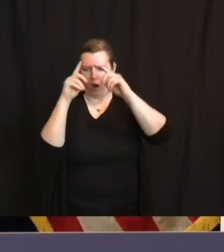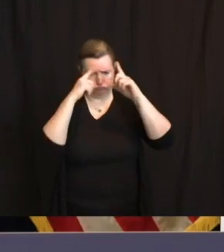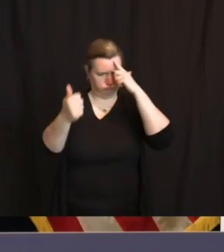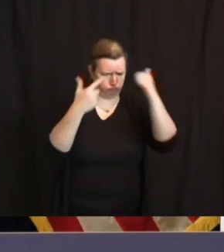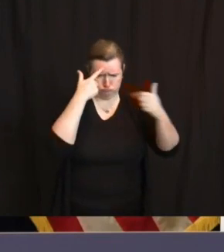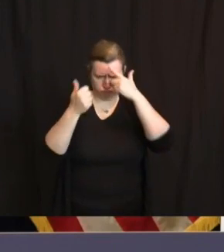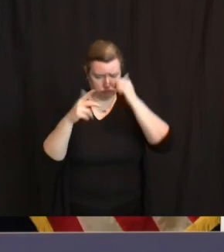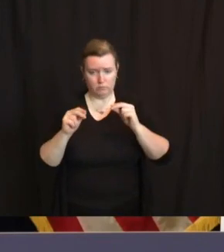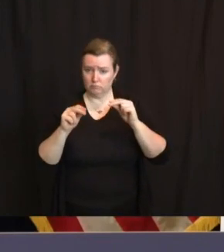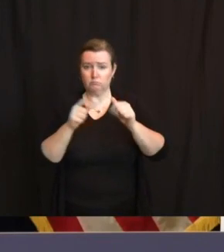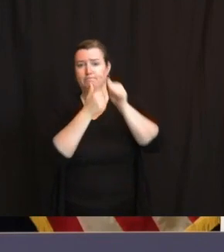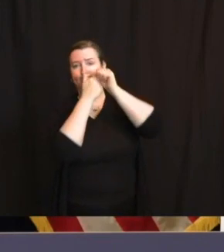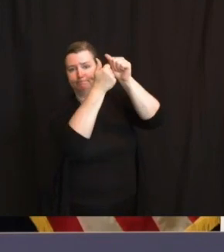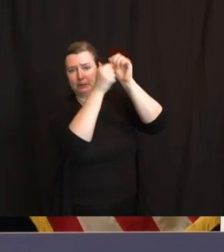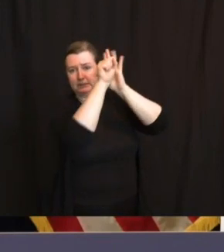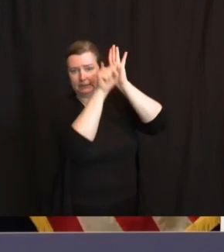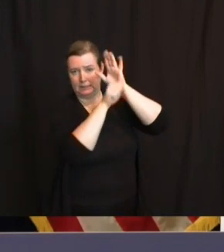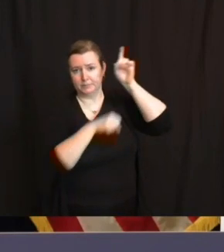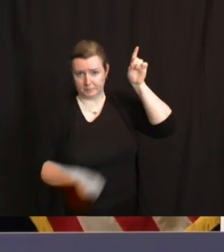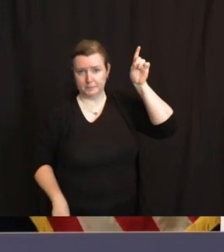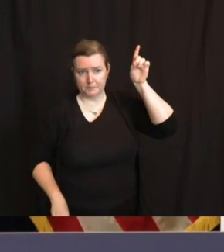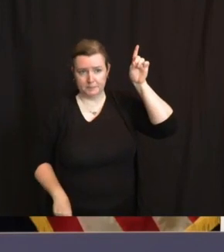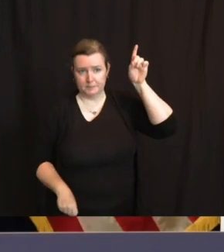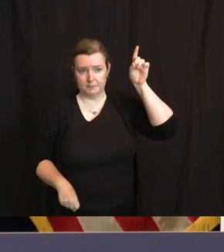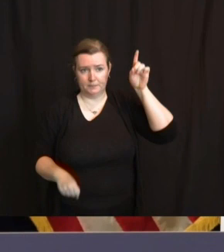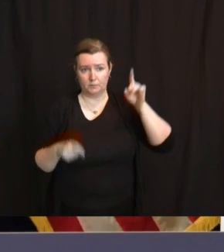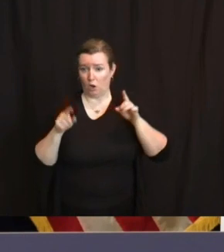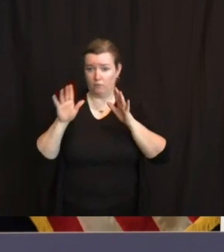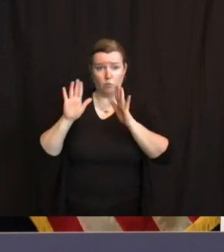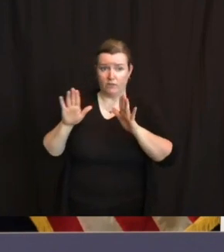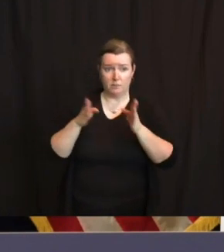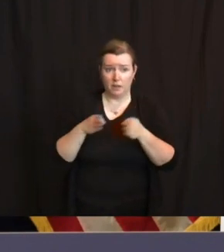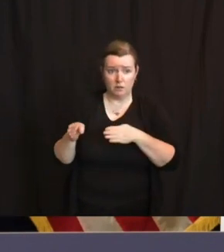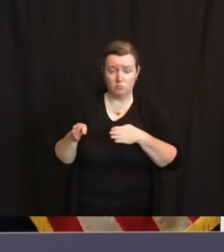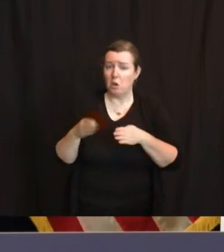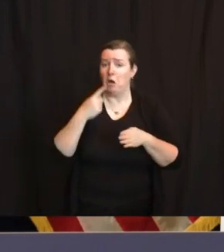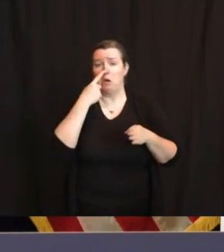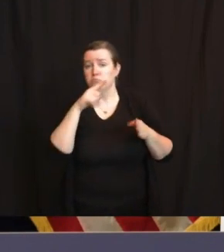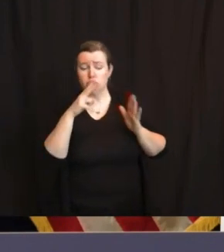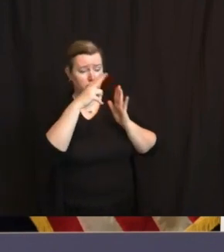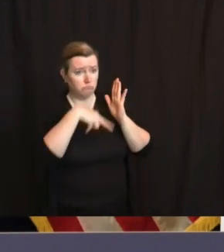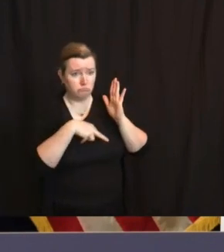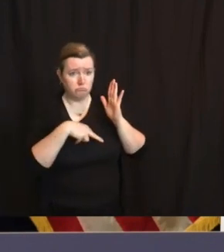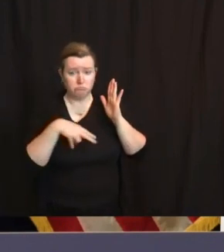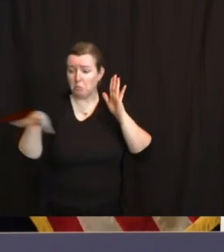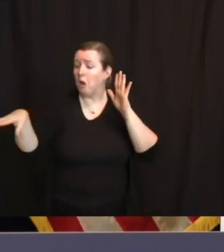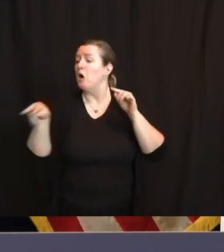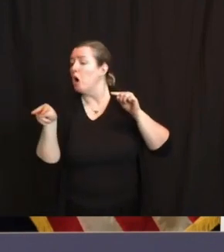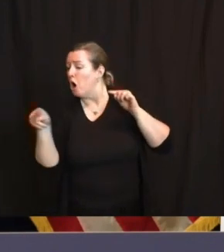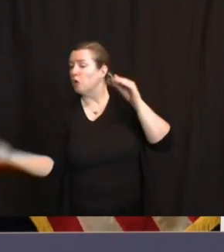something from it. By the way, I'm always looking to learn and more and make whatever we're doing as